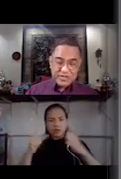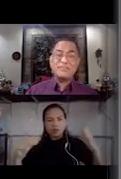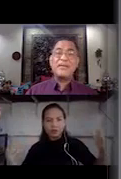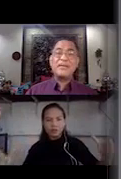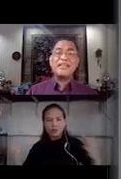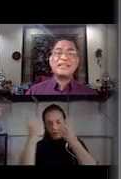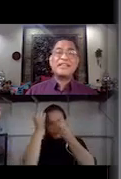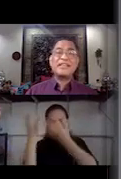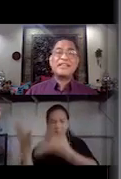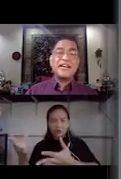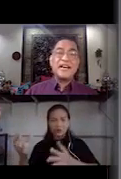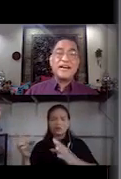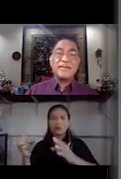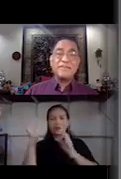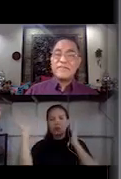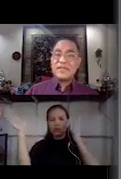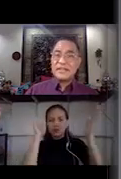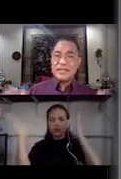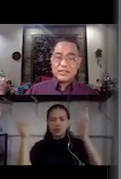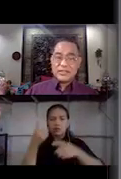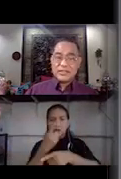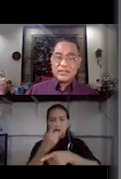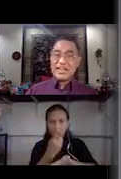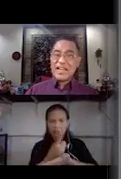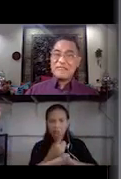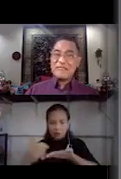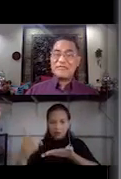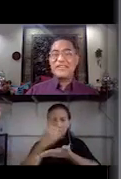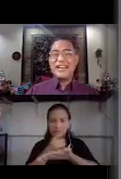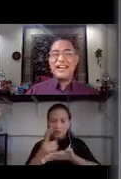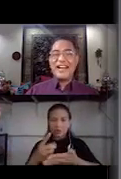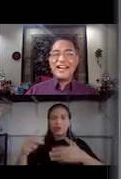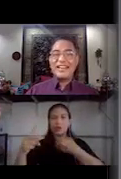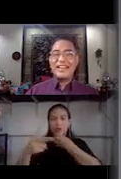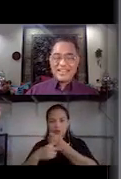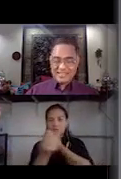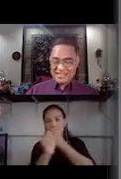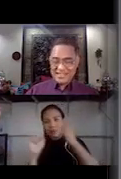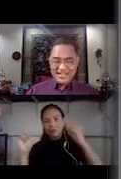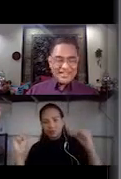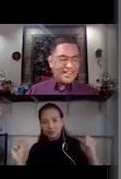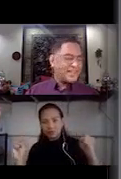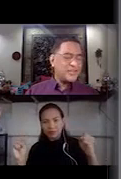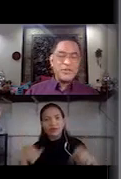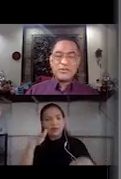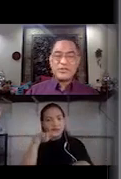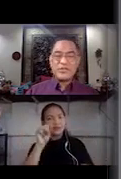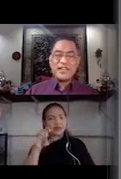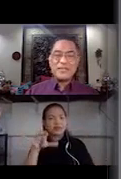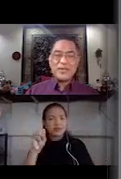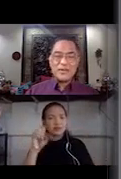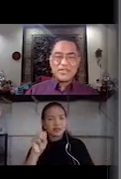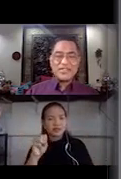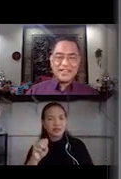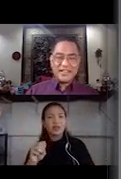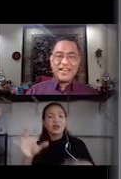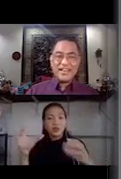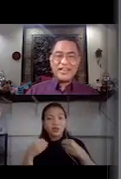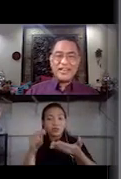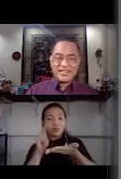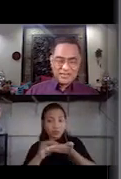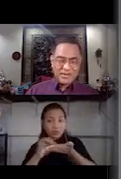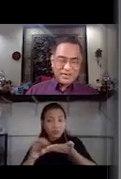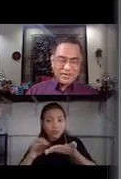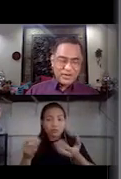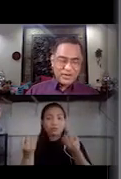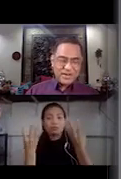Services Month. So keep safe, and yes, get your notes ready because there are a lot of things